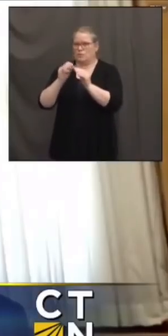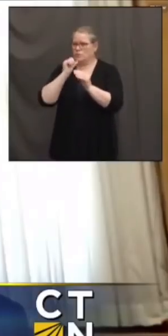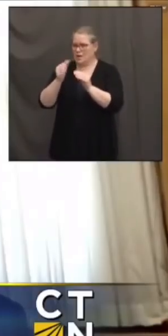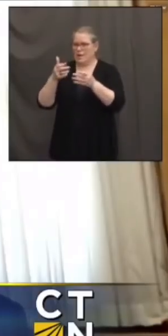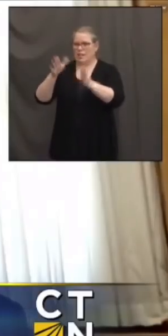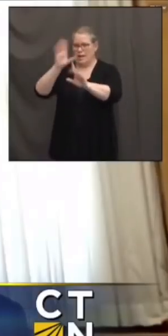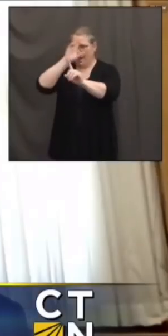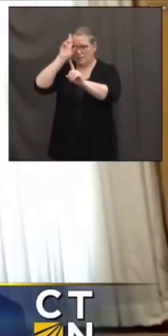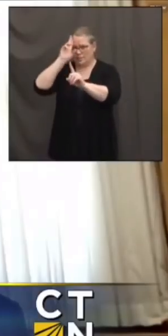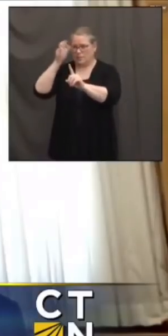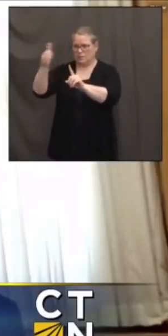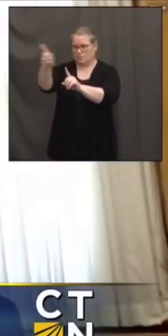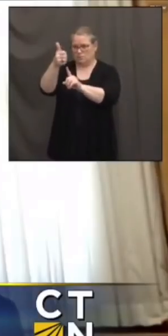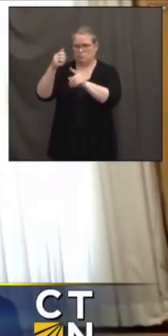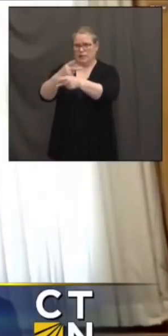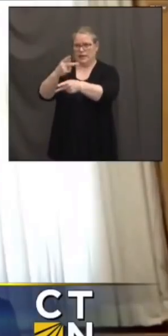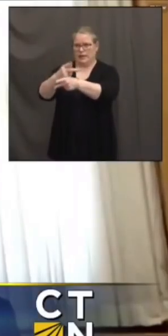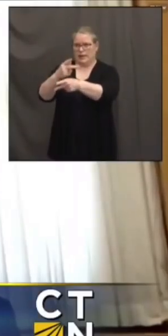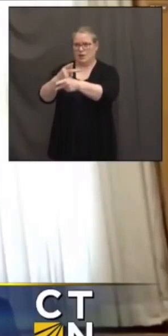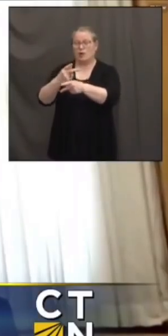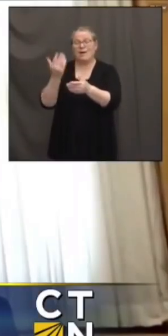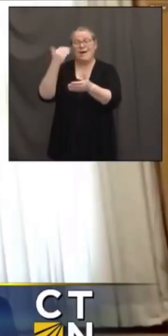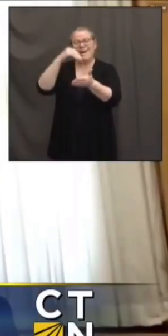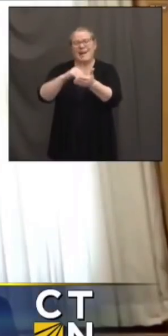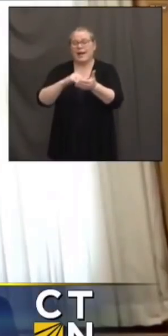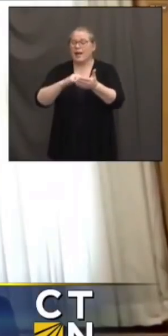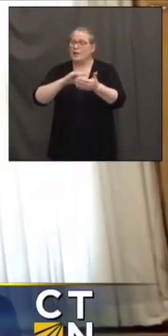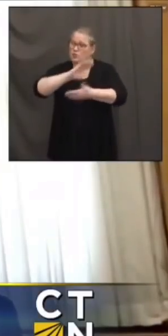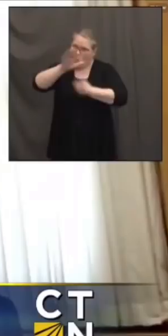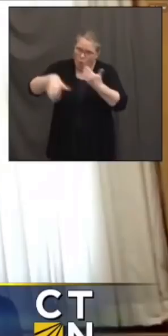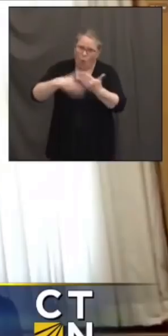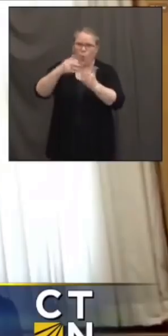this is, everyone's going to have an appointment in a relatively short period of time.